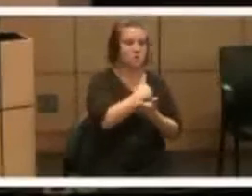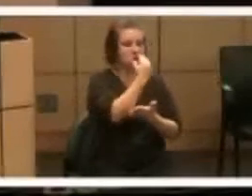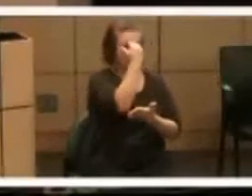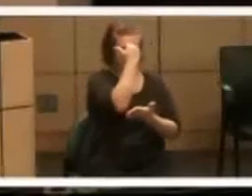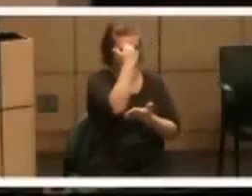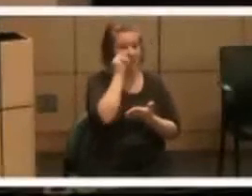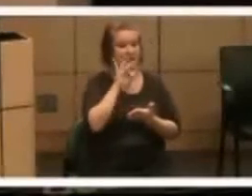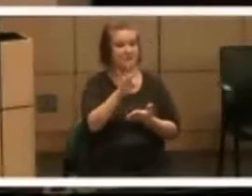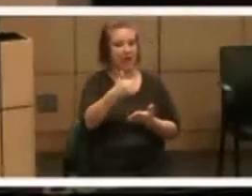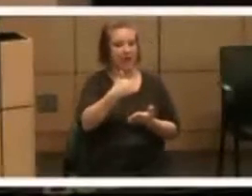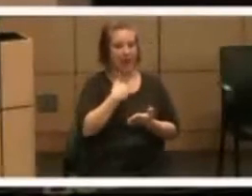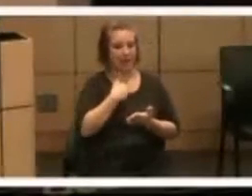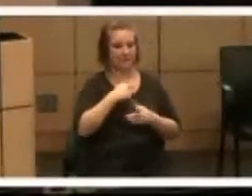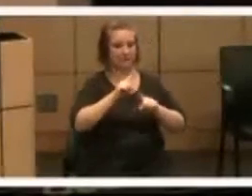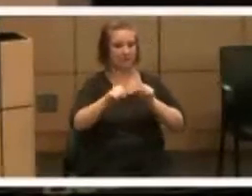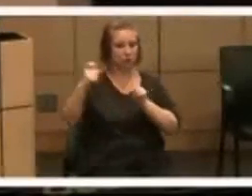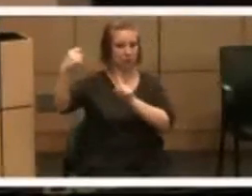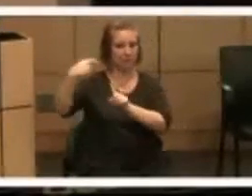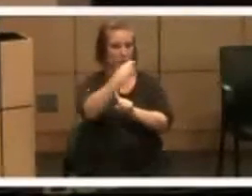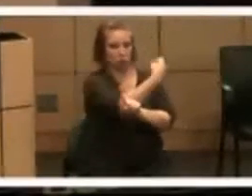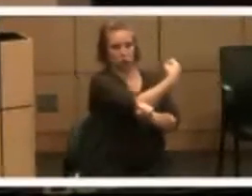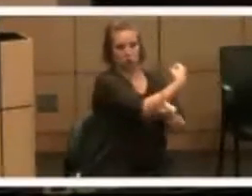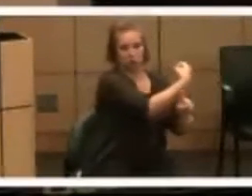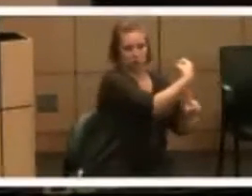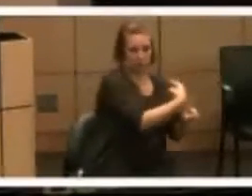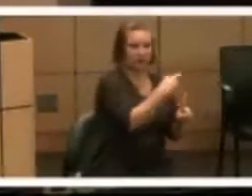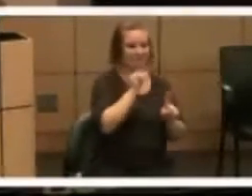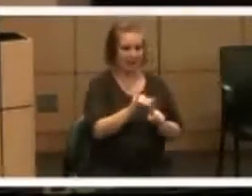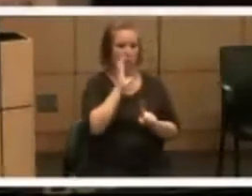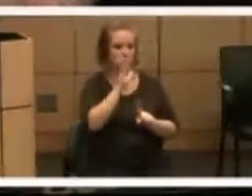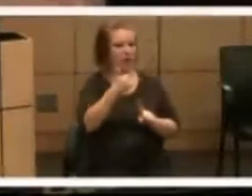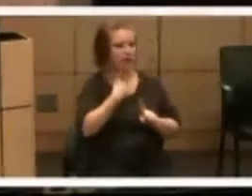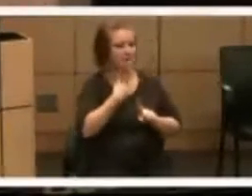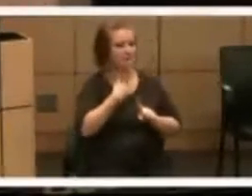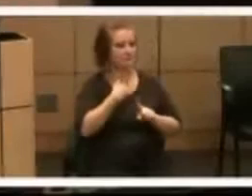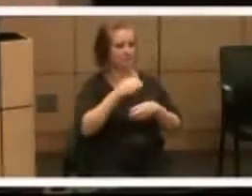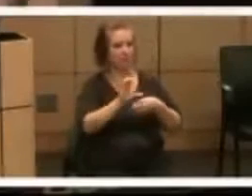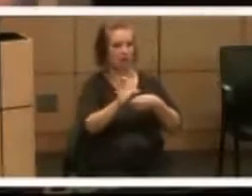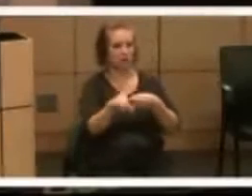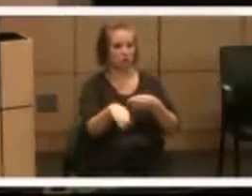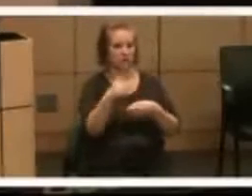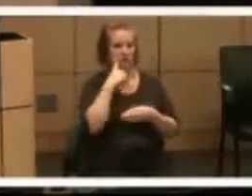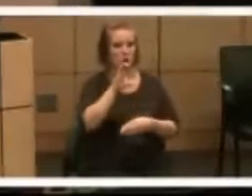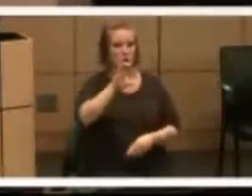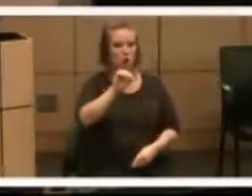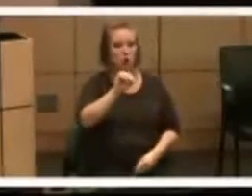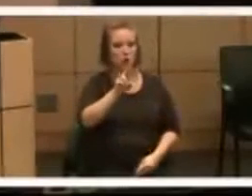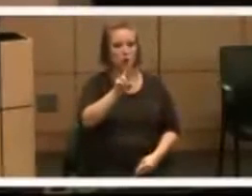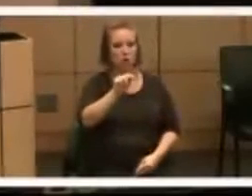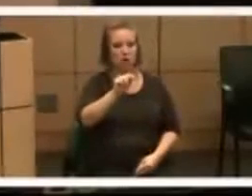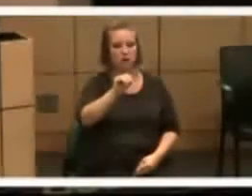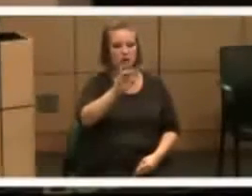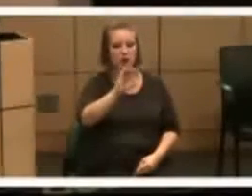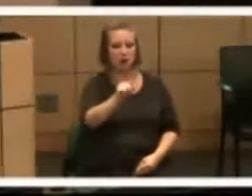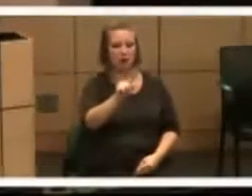asymmetric input has direct consequences on the development of the cortical auditory system. And